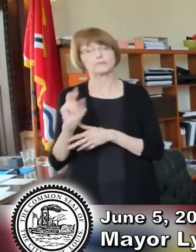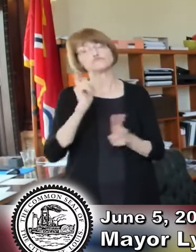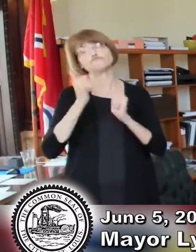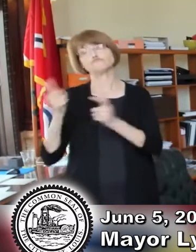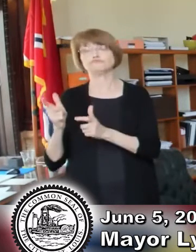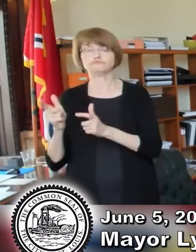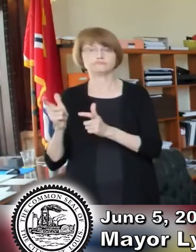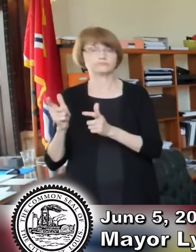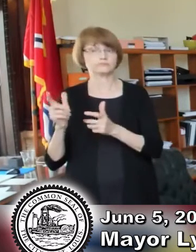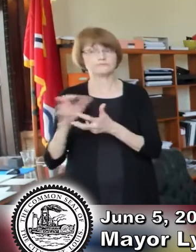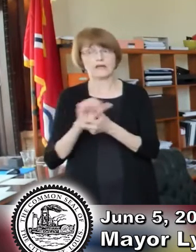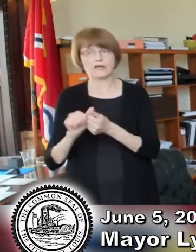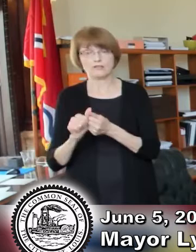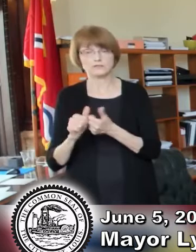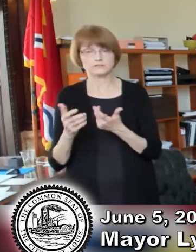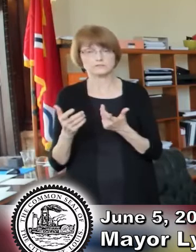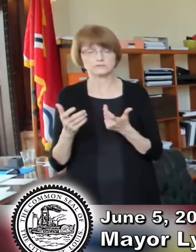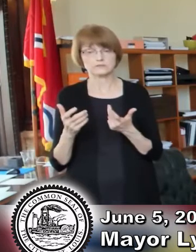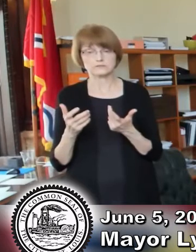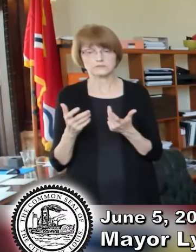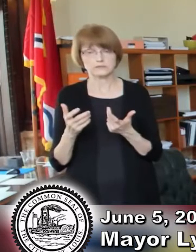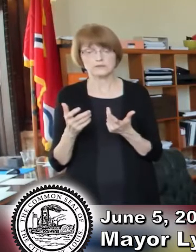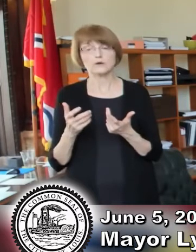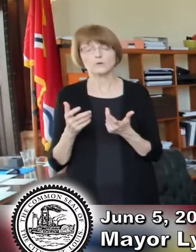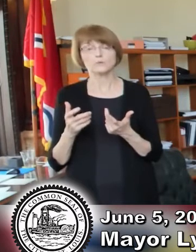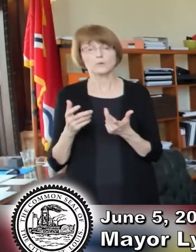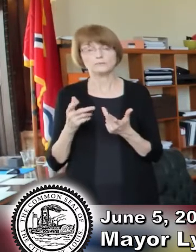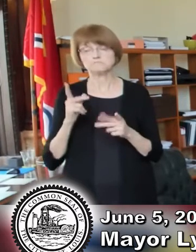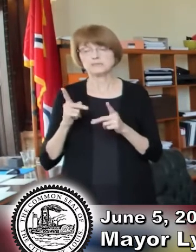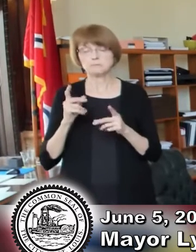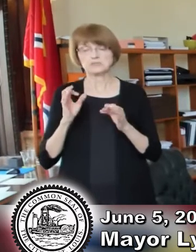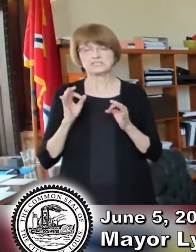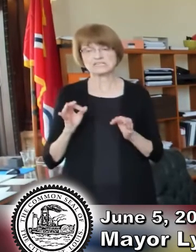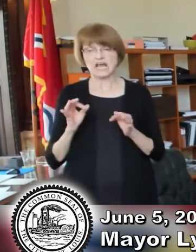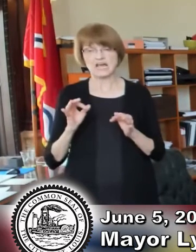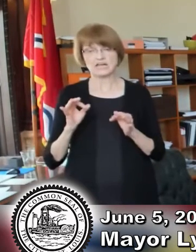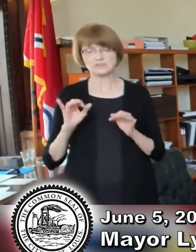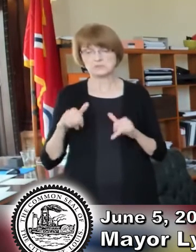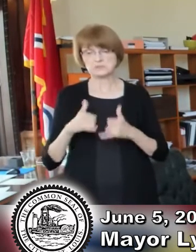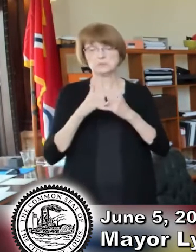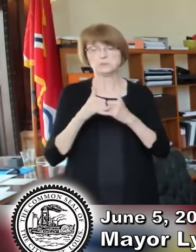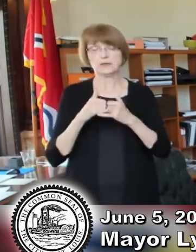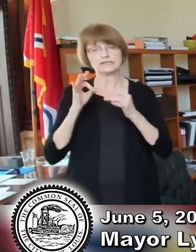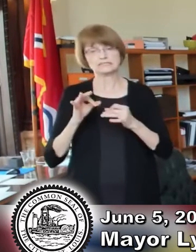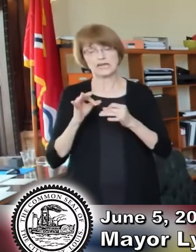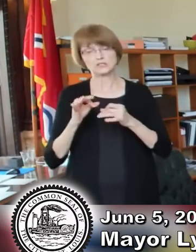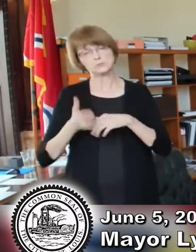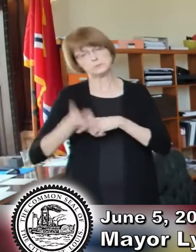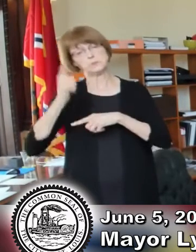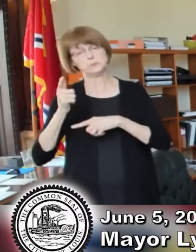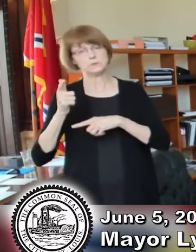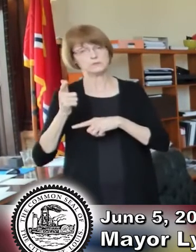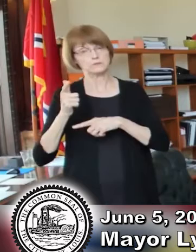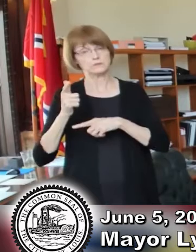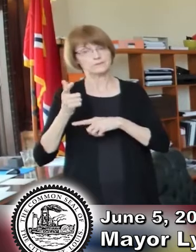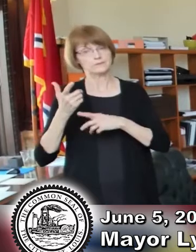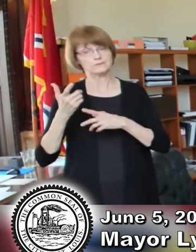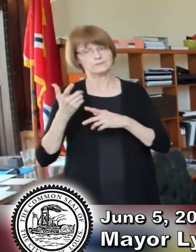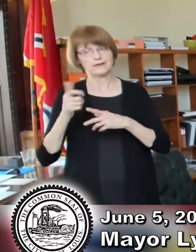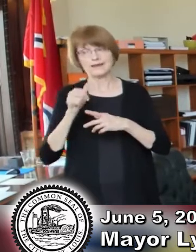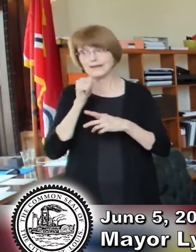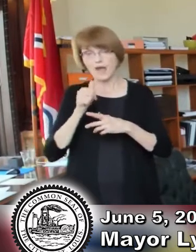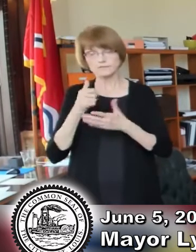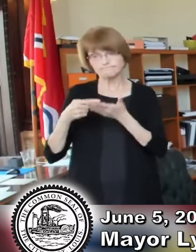When people settle their differences with guns versus with words. You probably know that we have launched